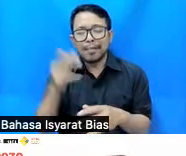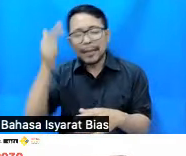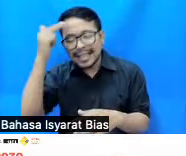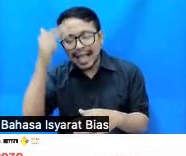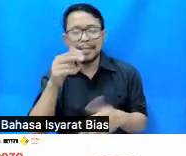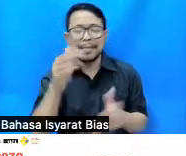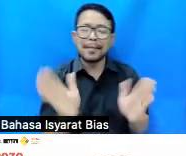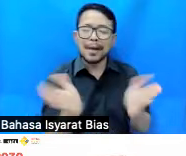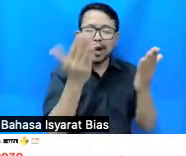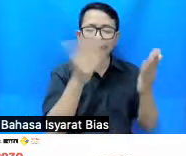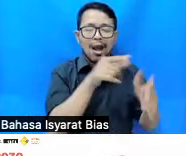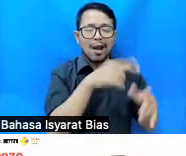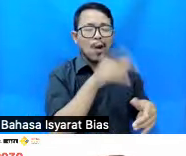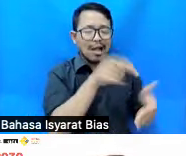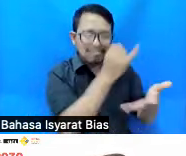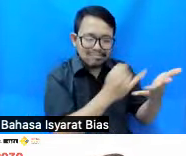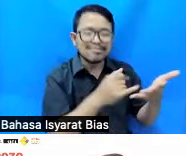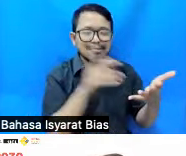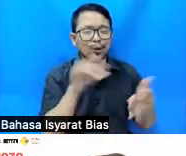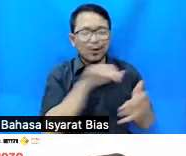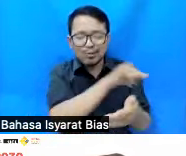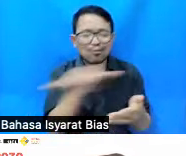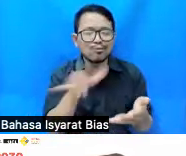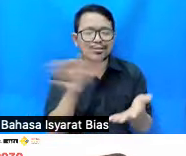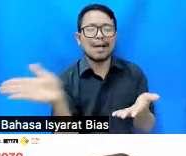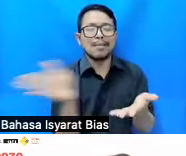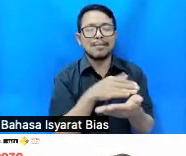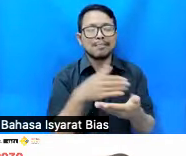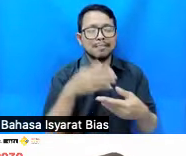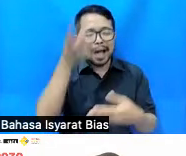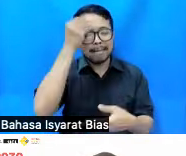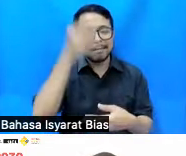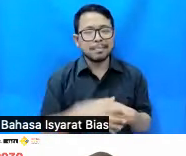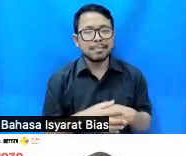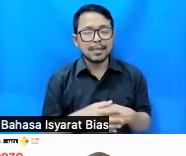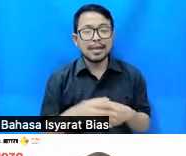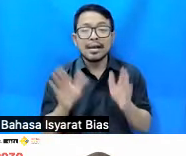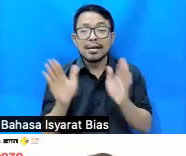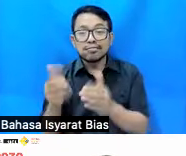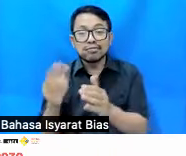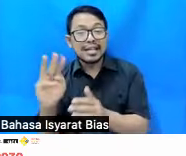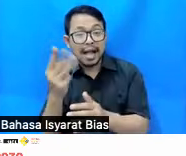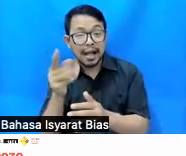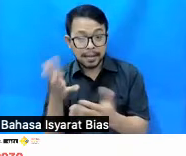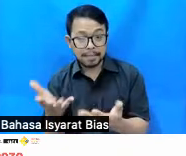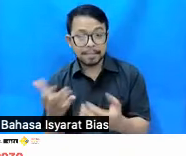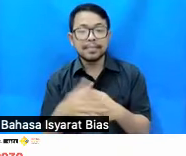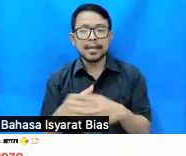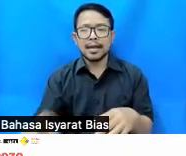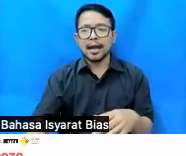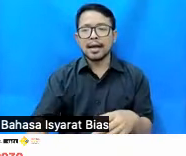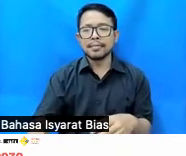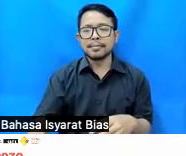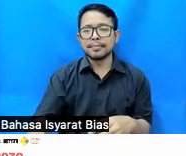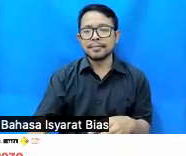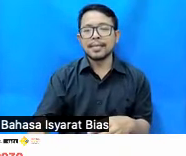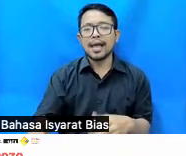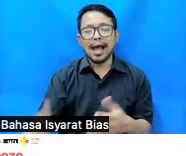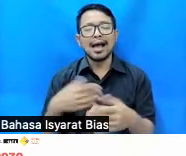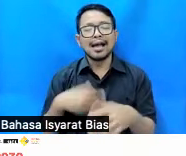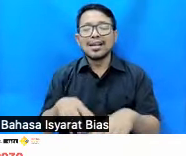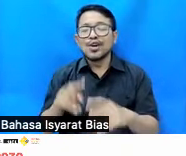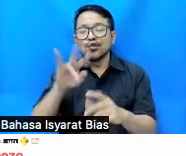Lastly, our third area of opportunity is around an alignment to a vision of inclusivity. So this